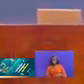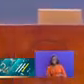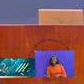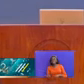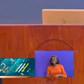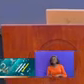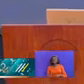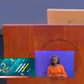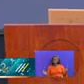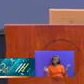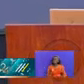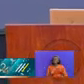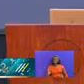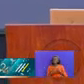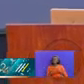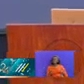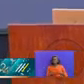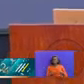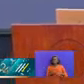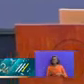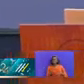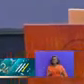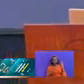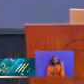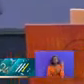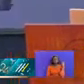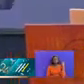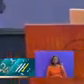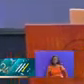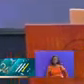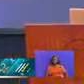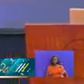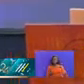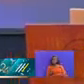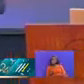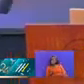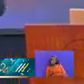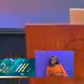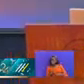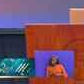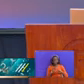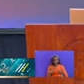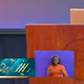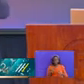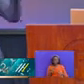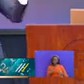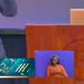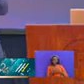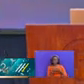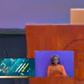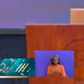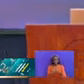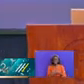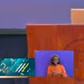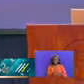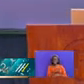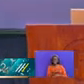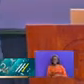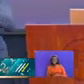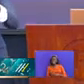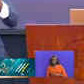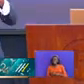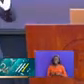looking at poor men praying him to be rich he's looking at Co rulers coair Co